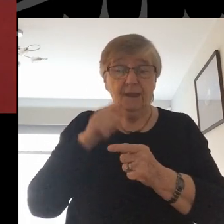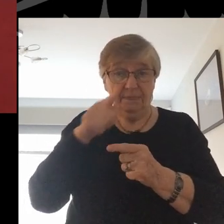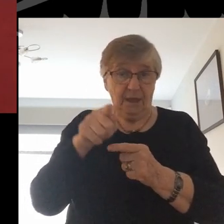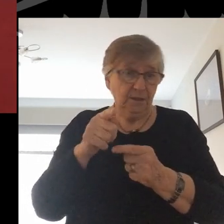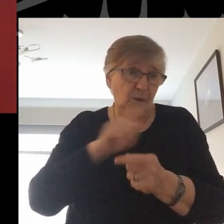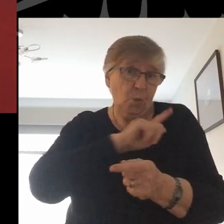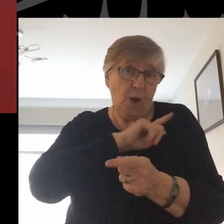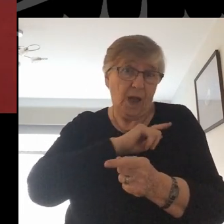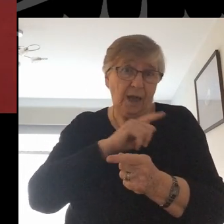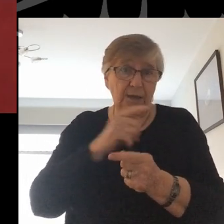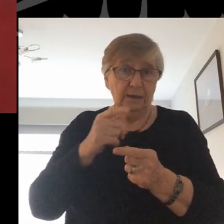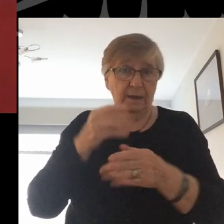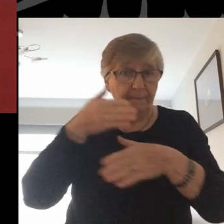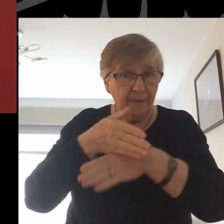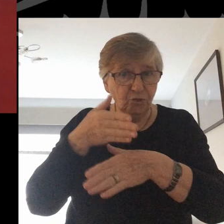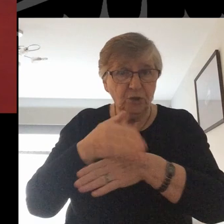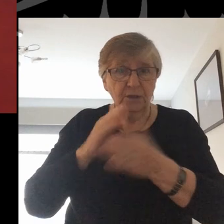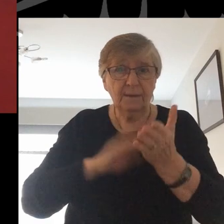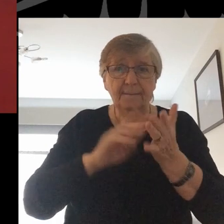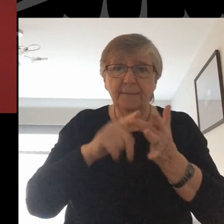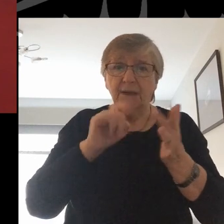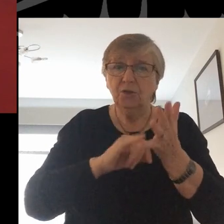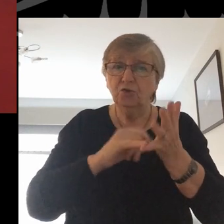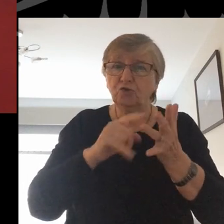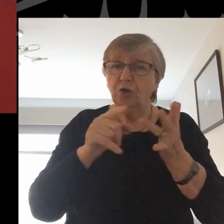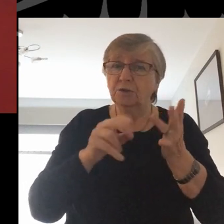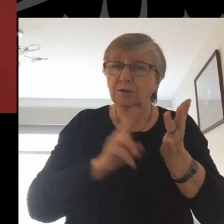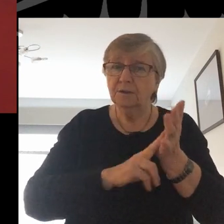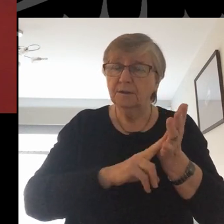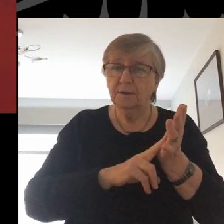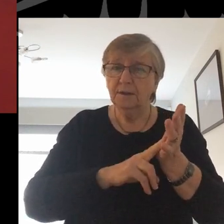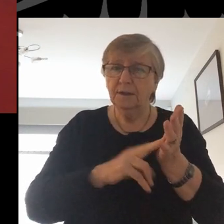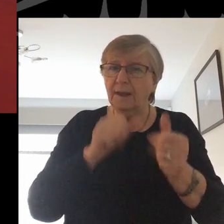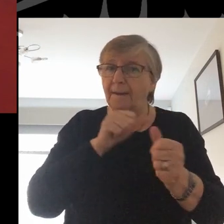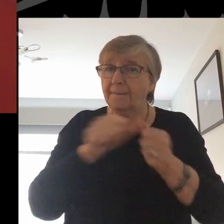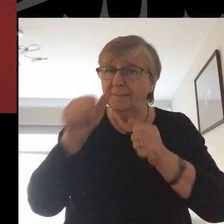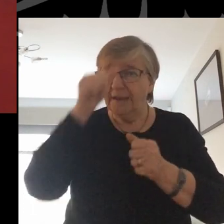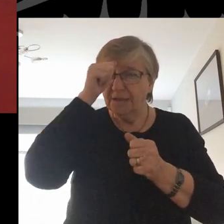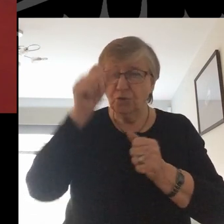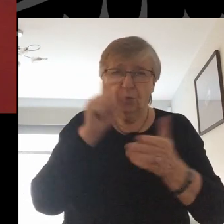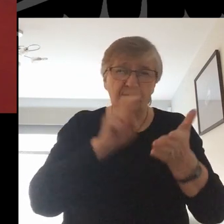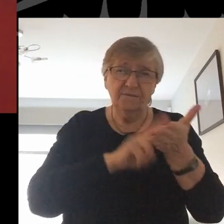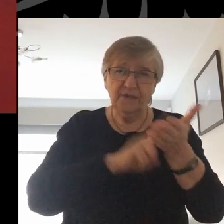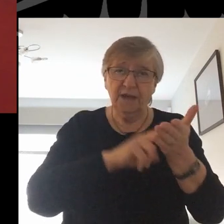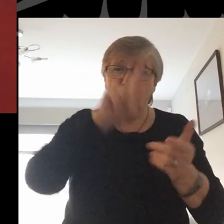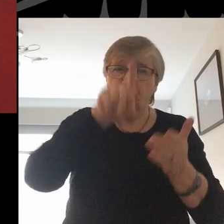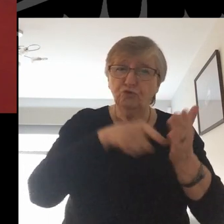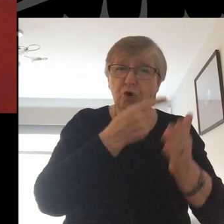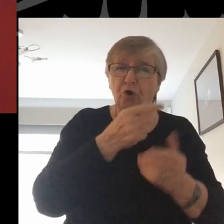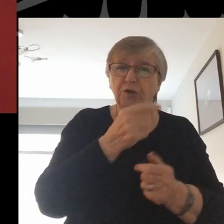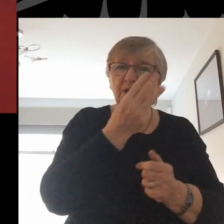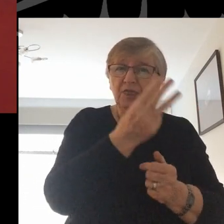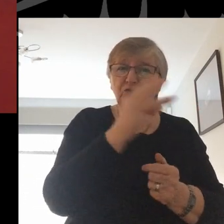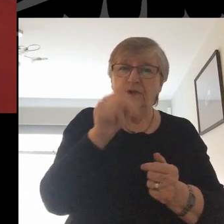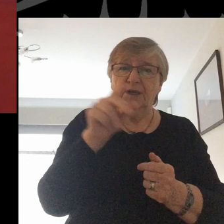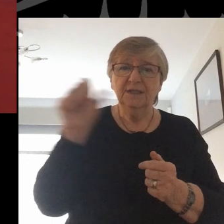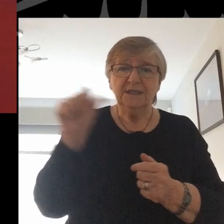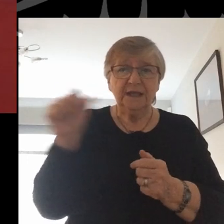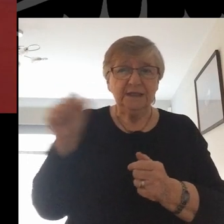mission. And perhaps the best known verse of the New Testament in John chapter 3, verse